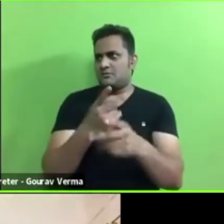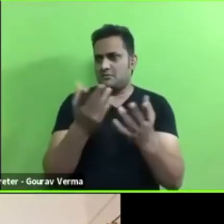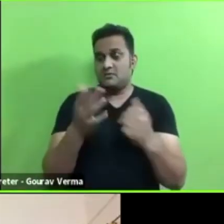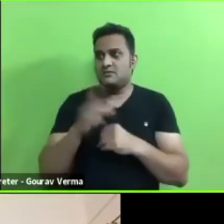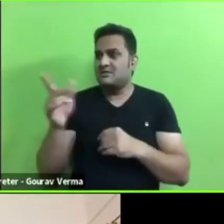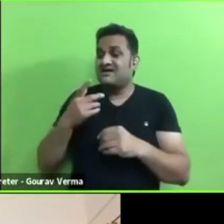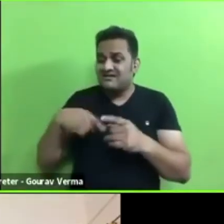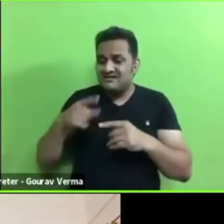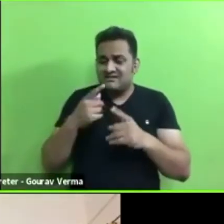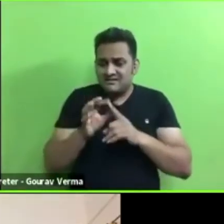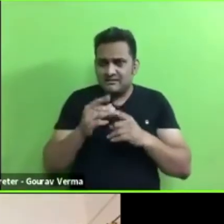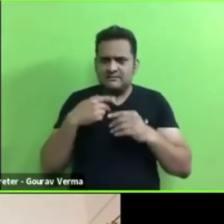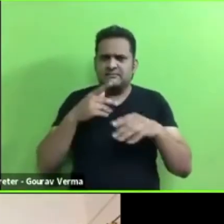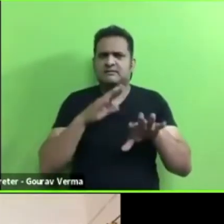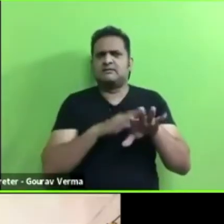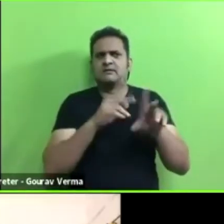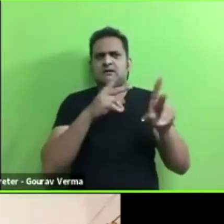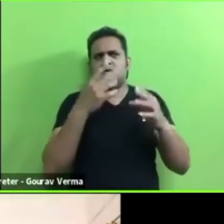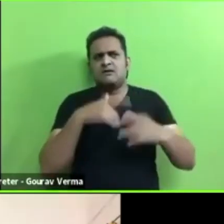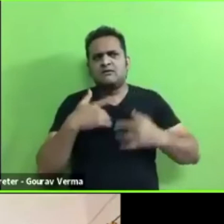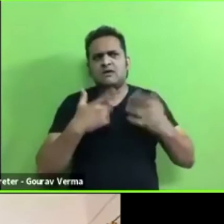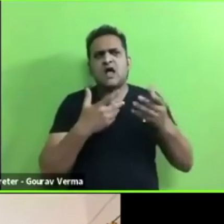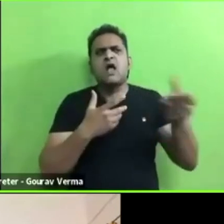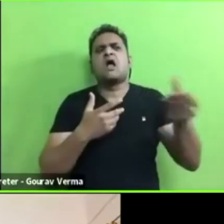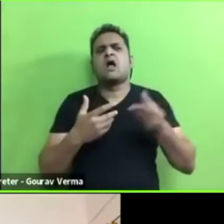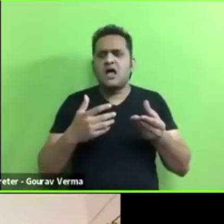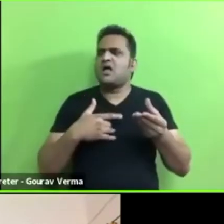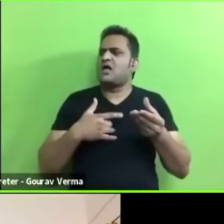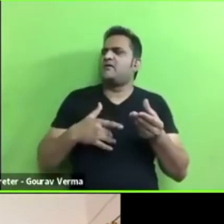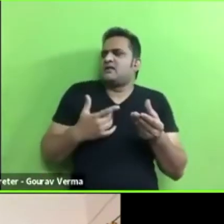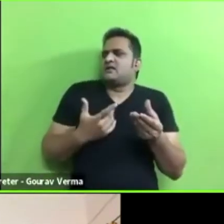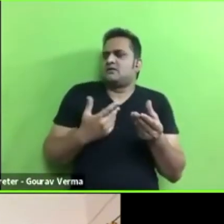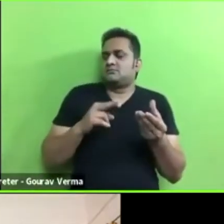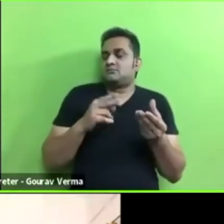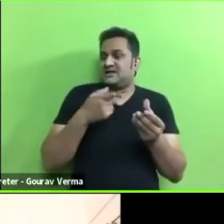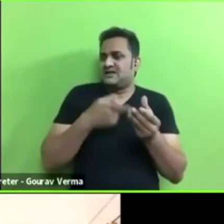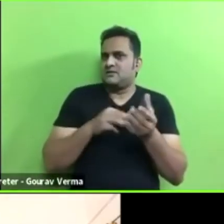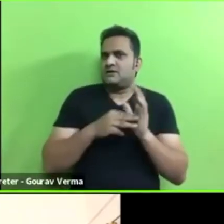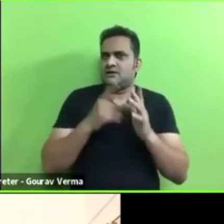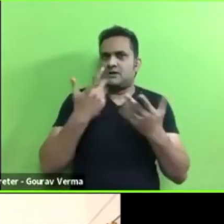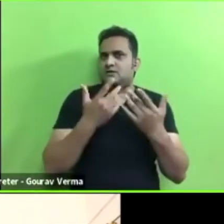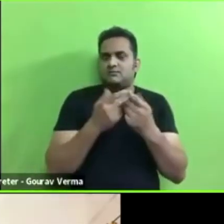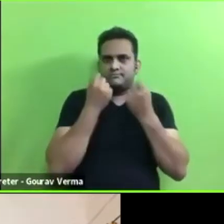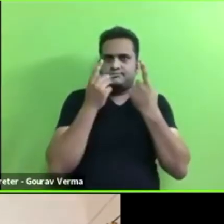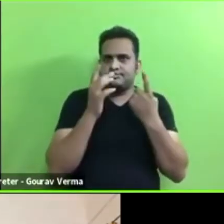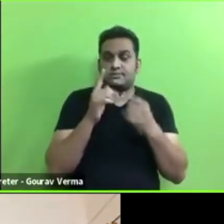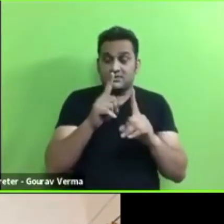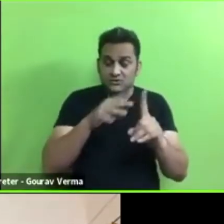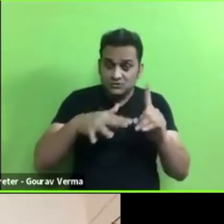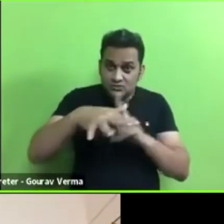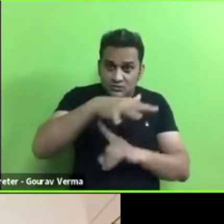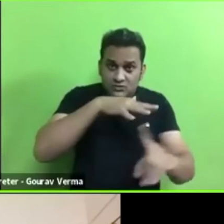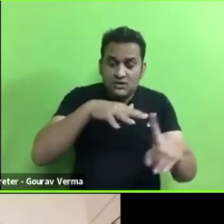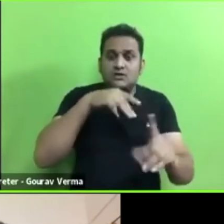to experience someone else's emotions upon this, which then creates a huge gap because the sociality is not allowing